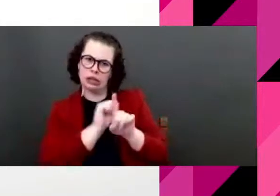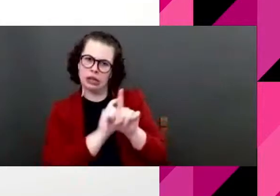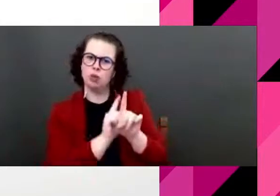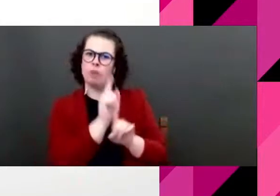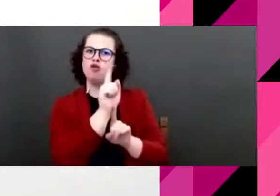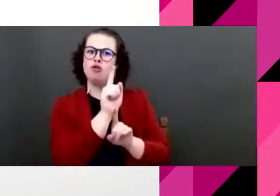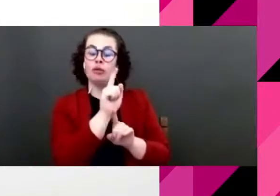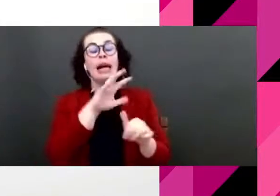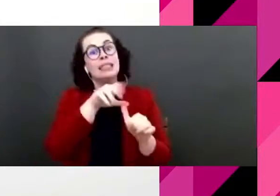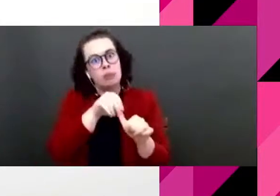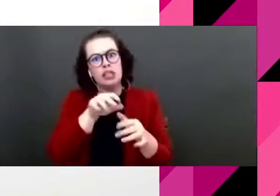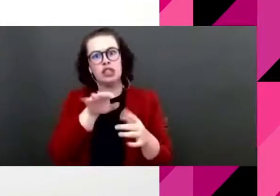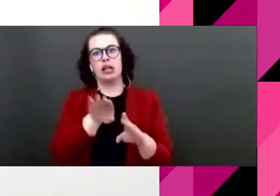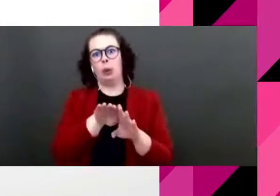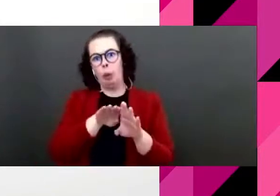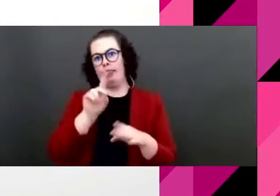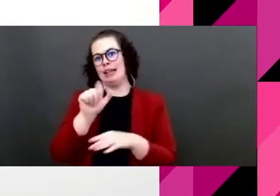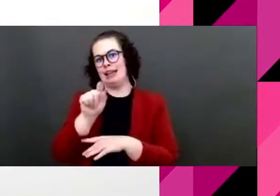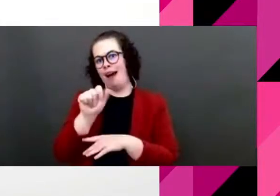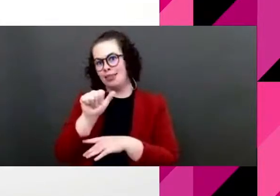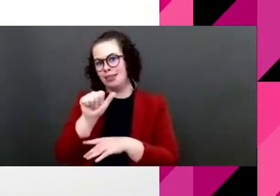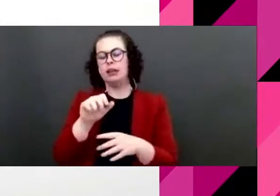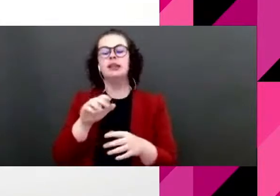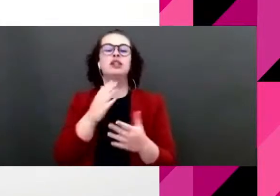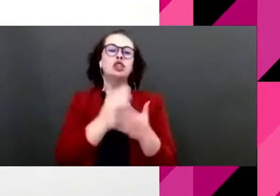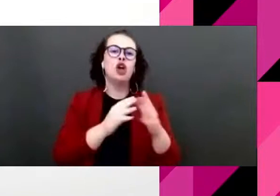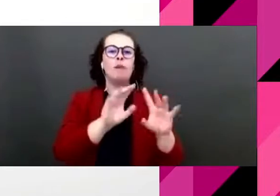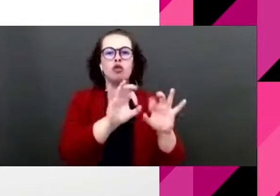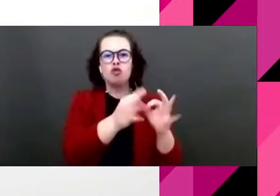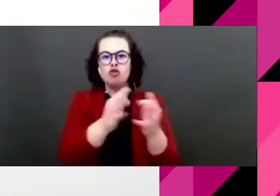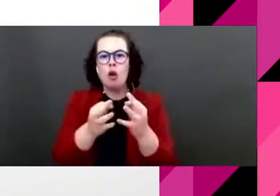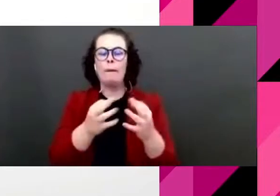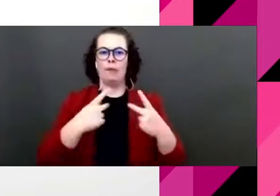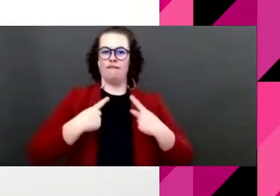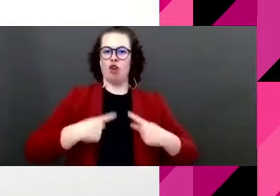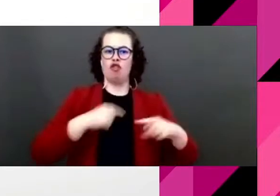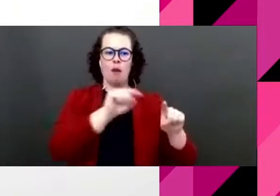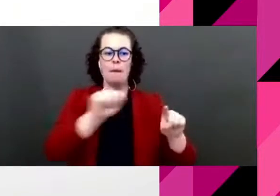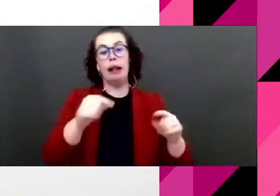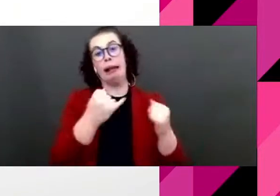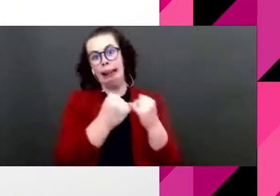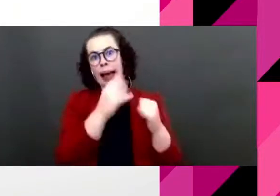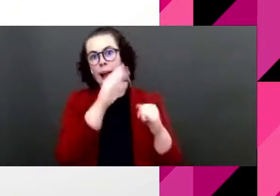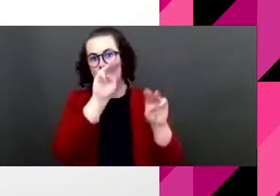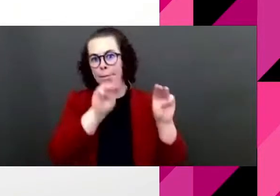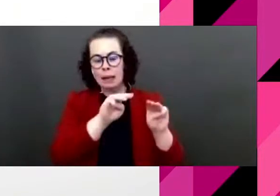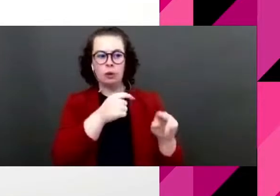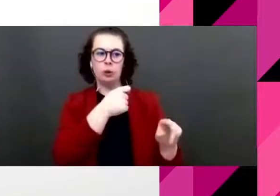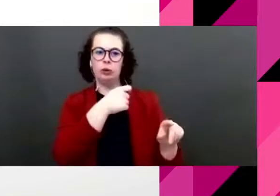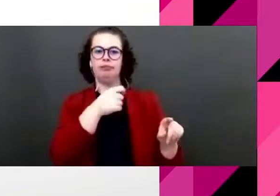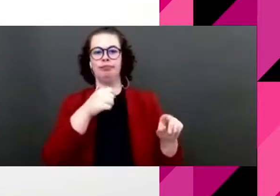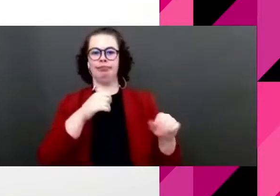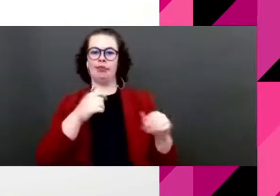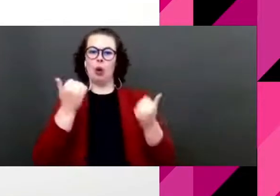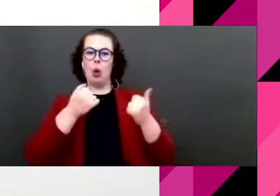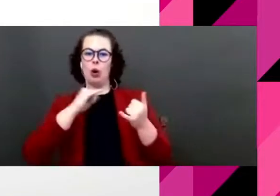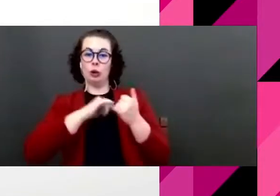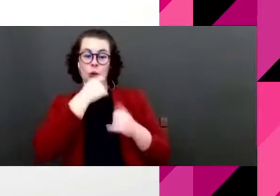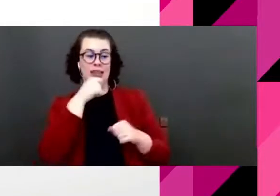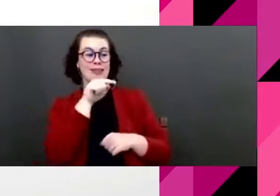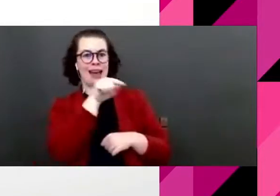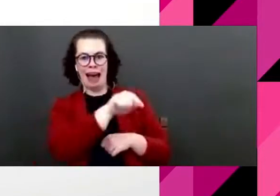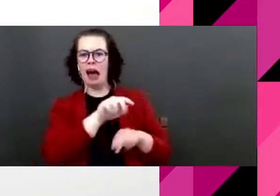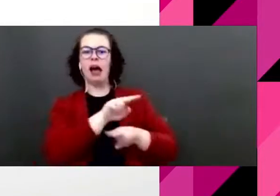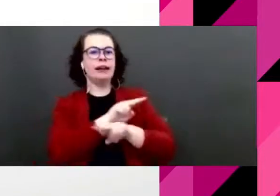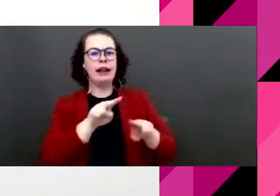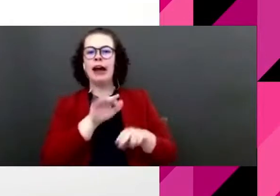have, particularly around certain vulnerable cohorts, such as those people who are found unfit to plead. So there is a whole range of